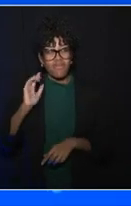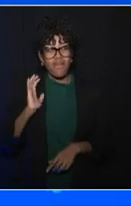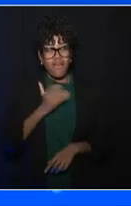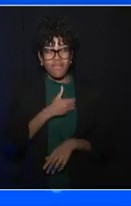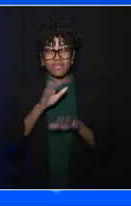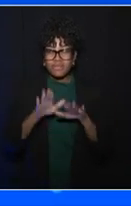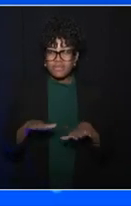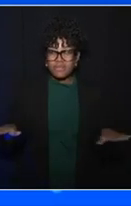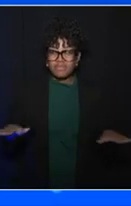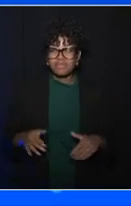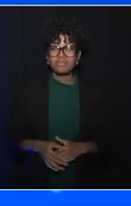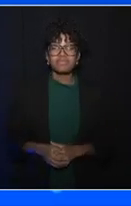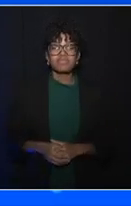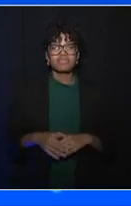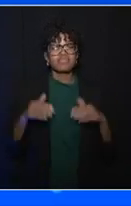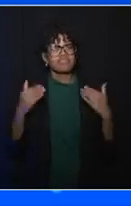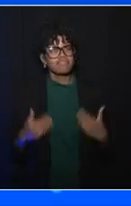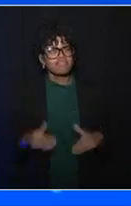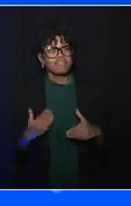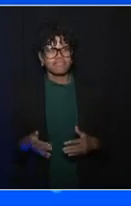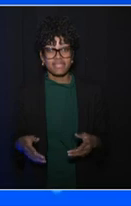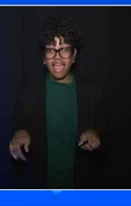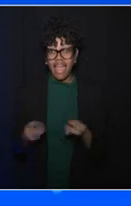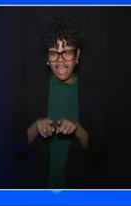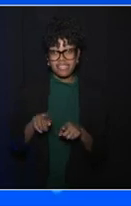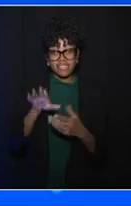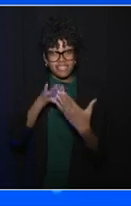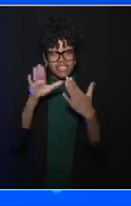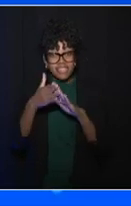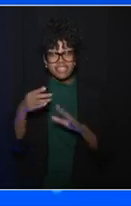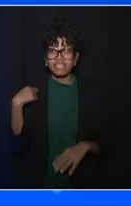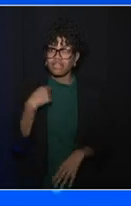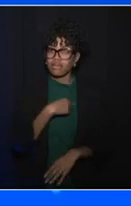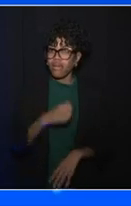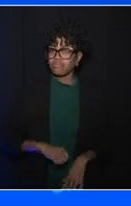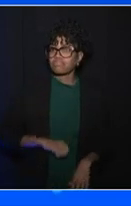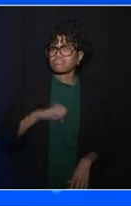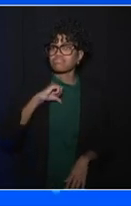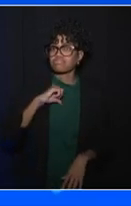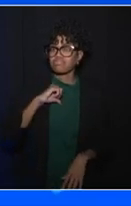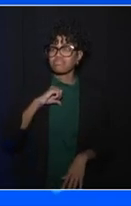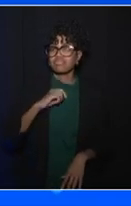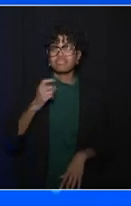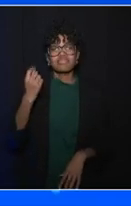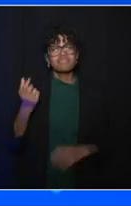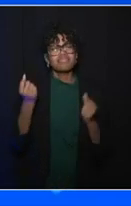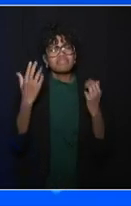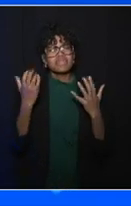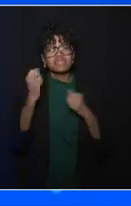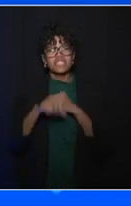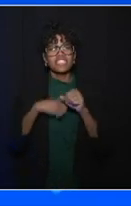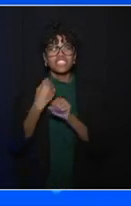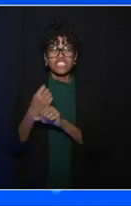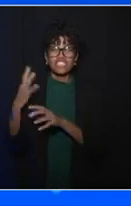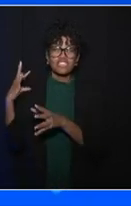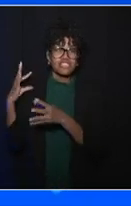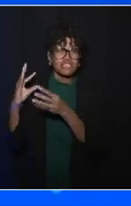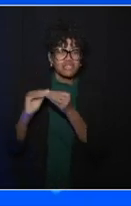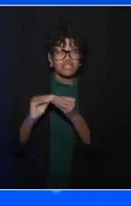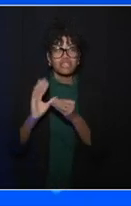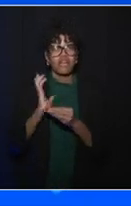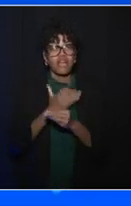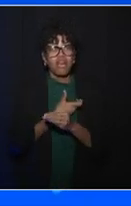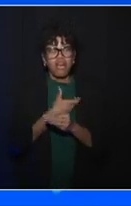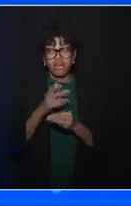city, and for many, many years, our taxpayers, our leaders have said that there is